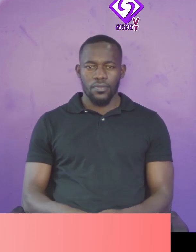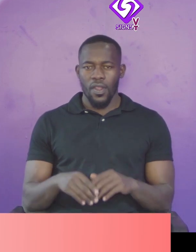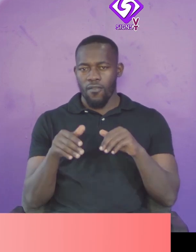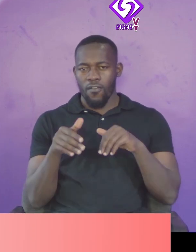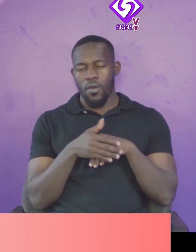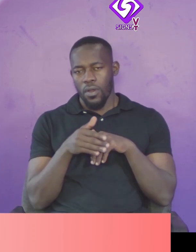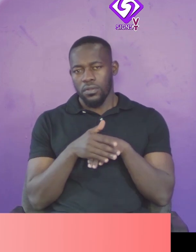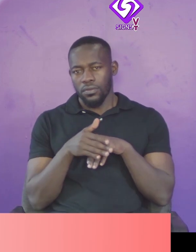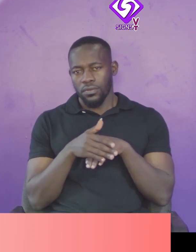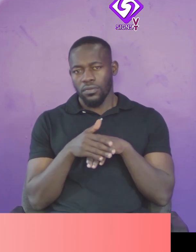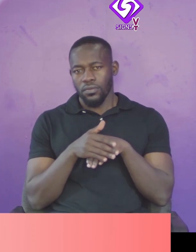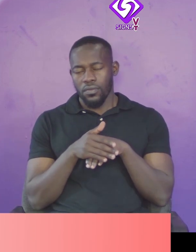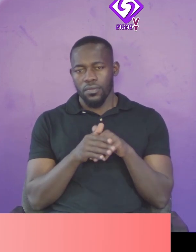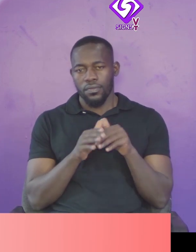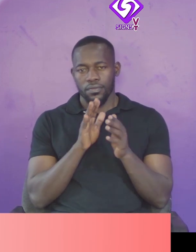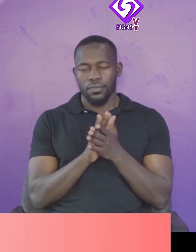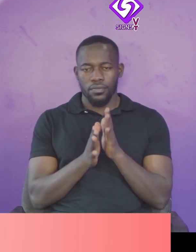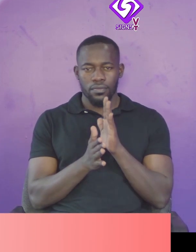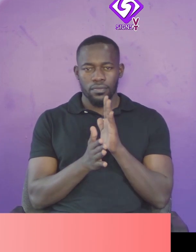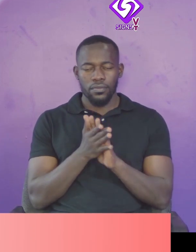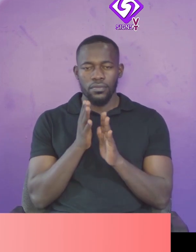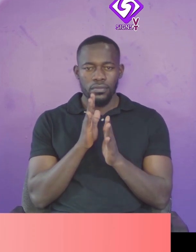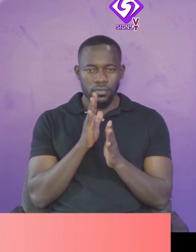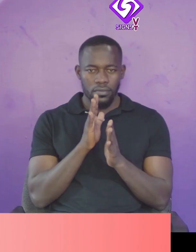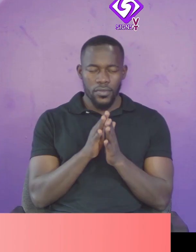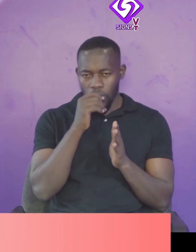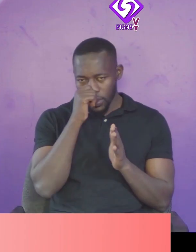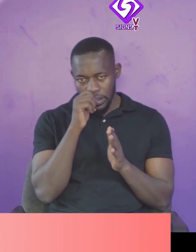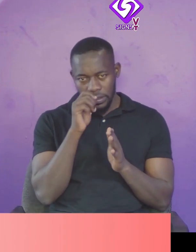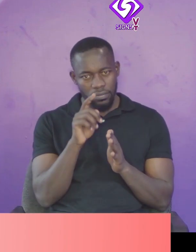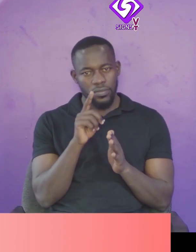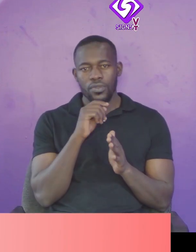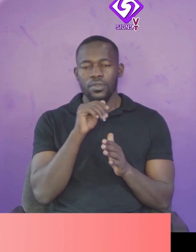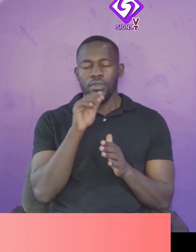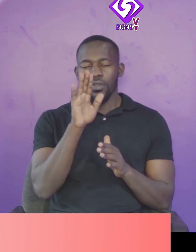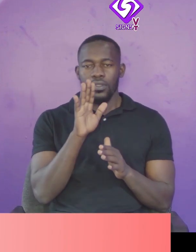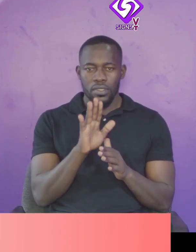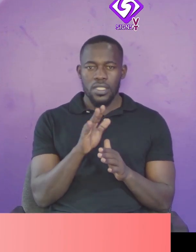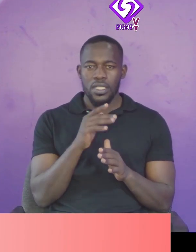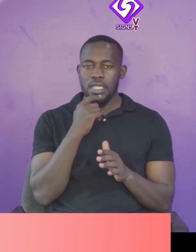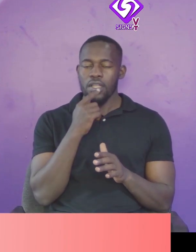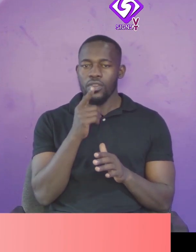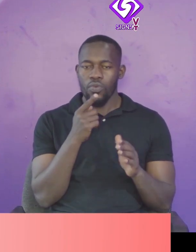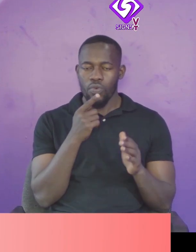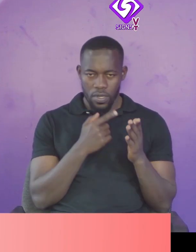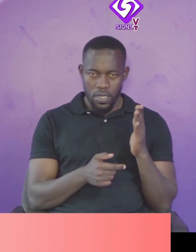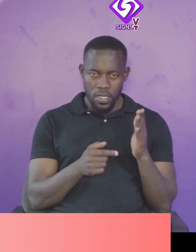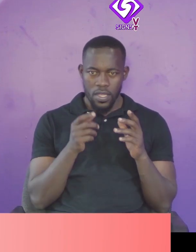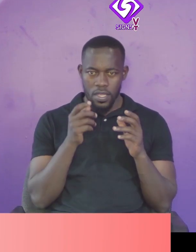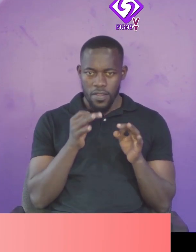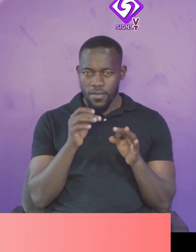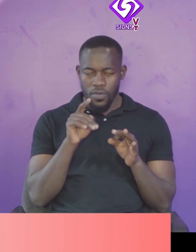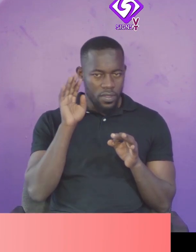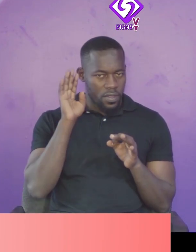football, there's nothing like wishing, knowing that. Me, I'm telling you, do not, if you are listening right